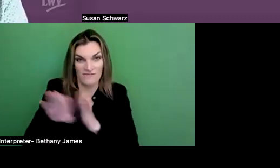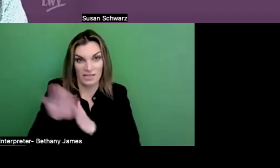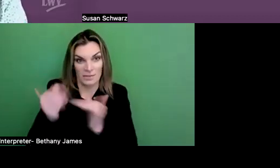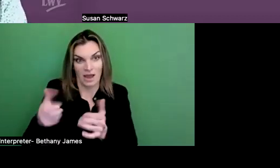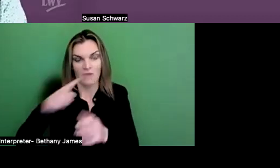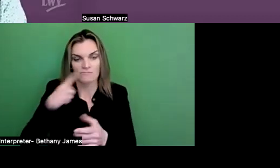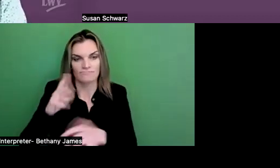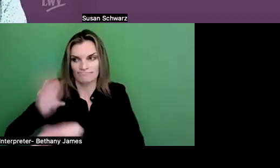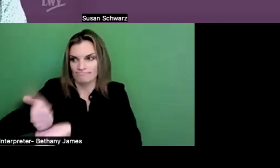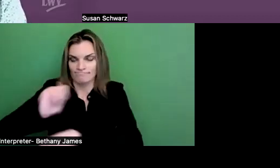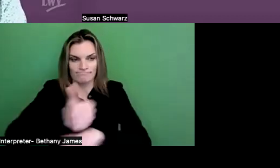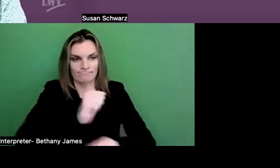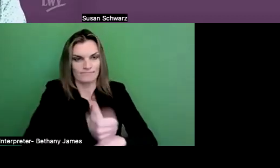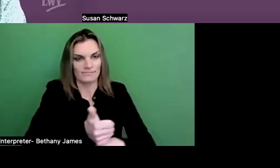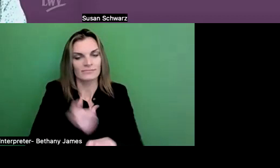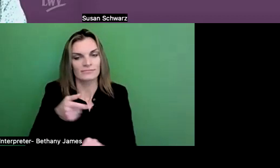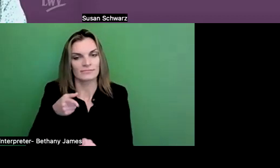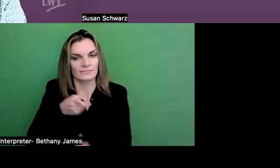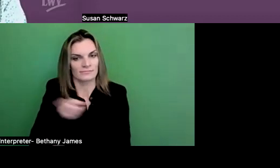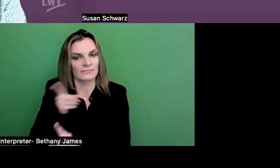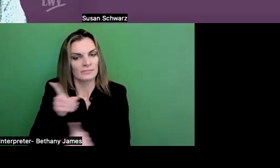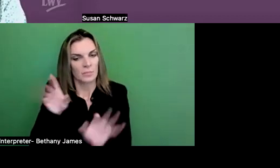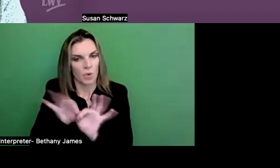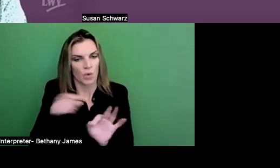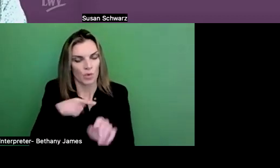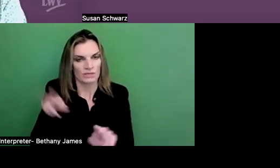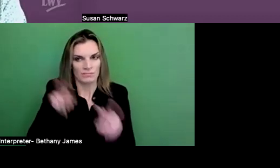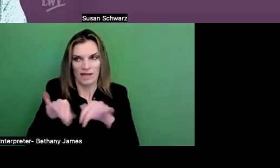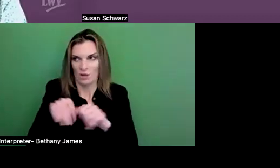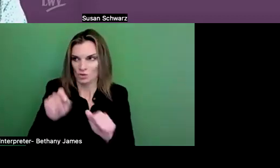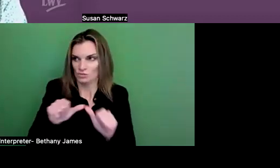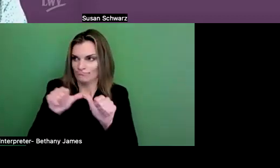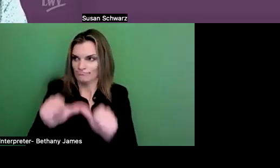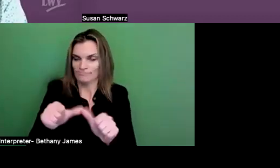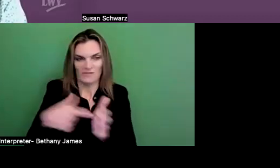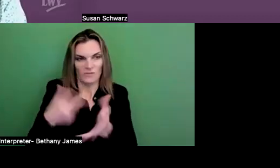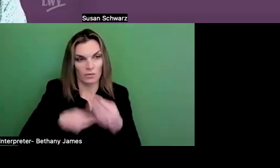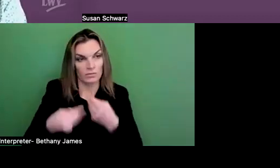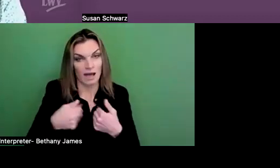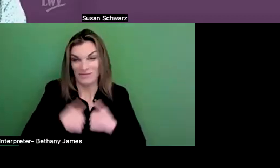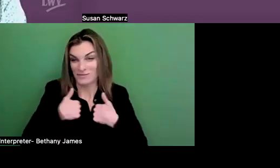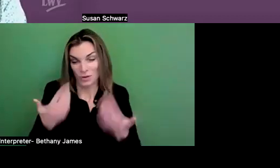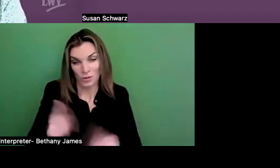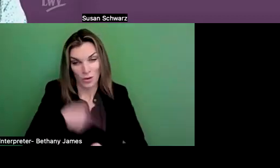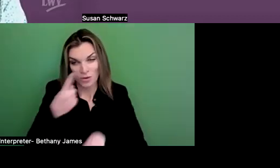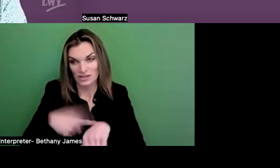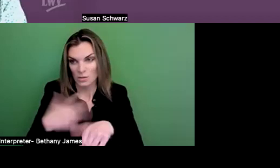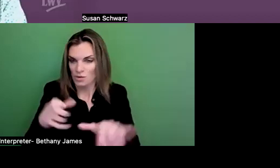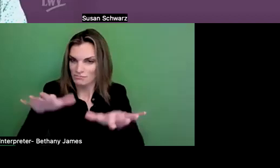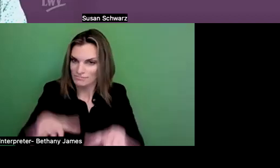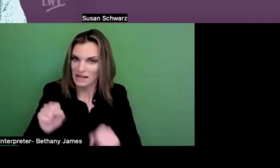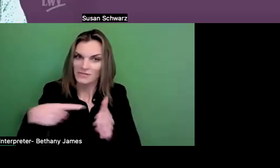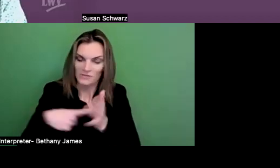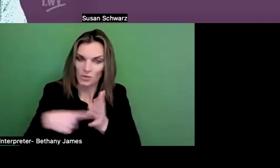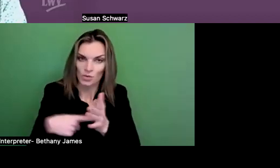Dobbs Ferry is home to me. I love it. I've been here a long time, and I want to stay here, and I want to be able to afford it. We need